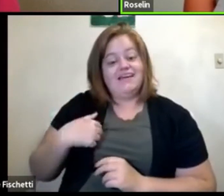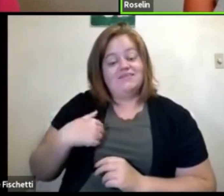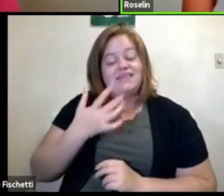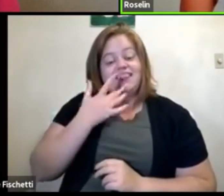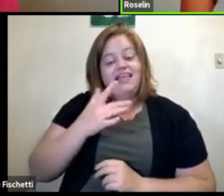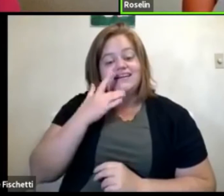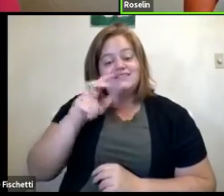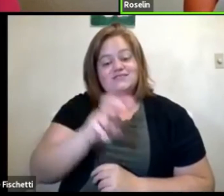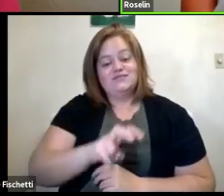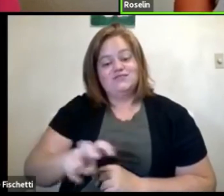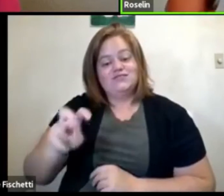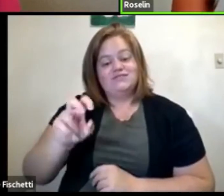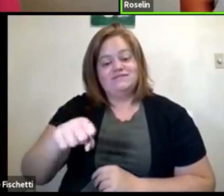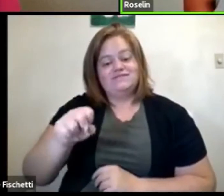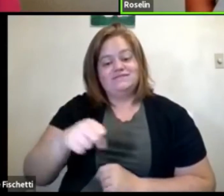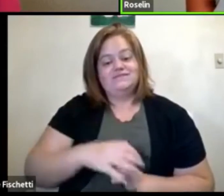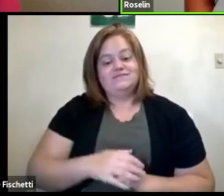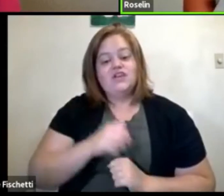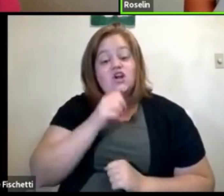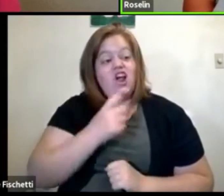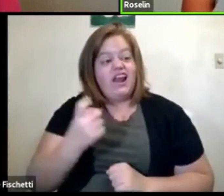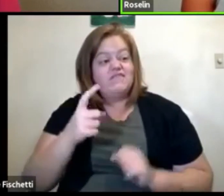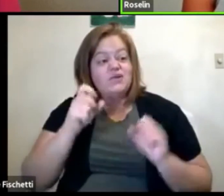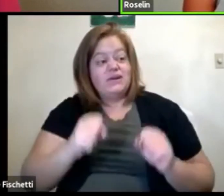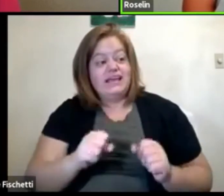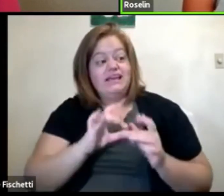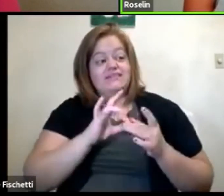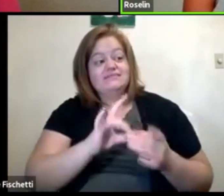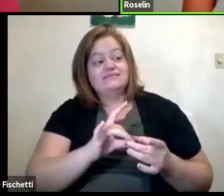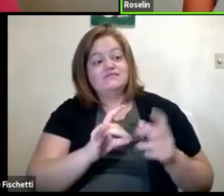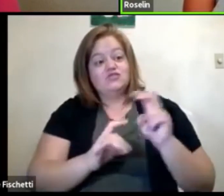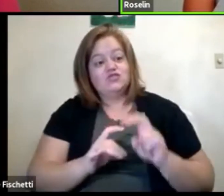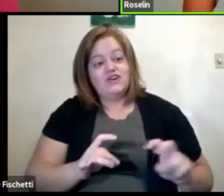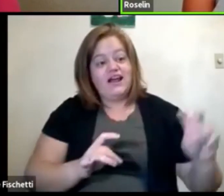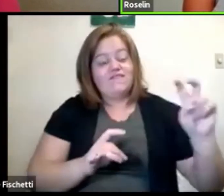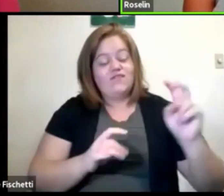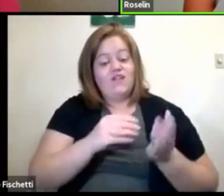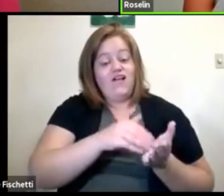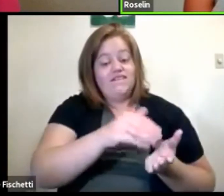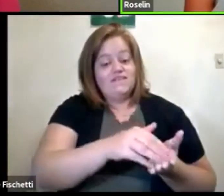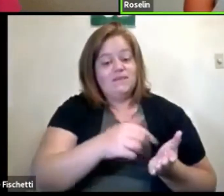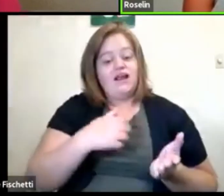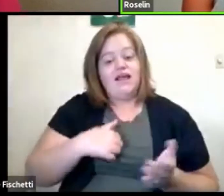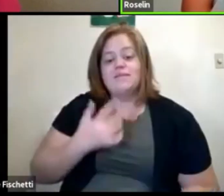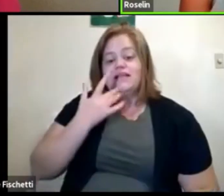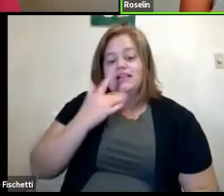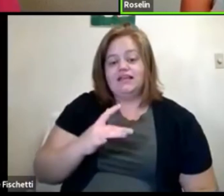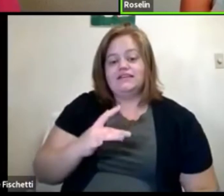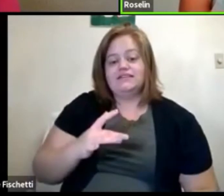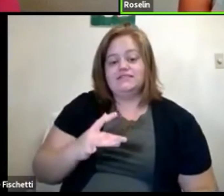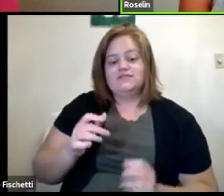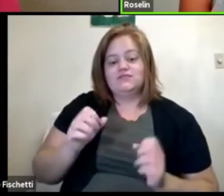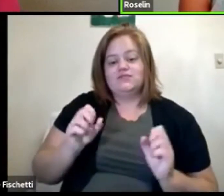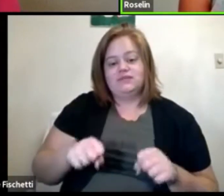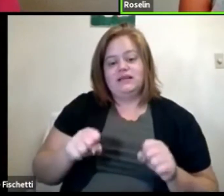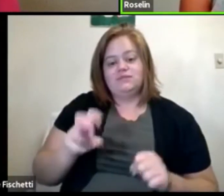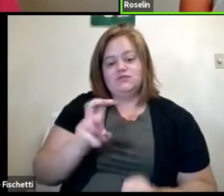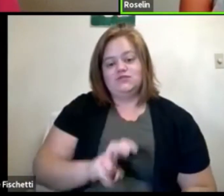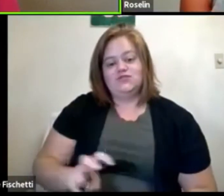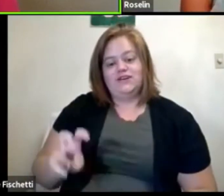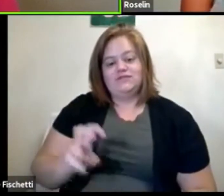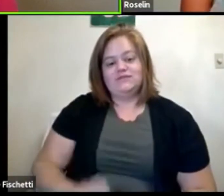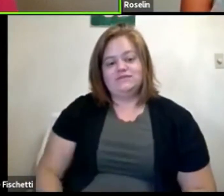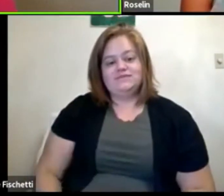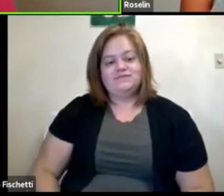fortunate. Not everyone gets to travel as much, but I've been super fortunate to have the opportunity.